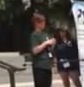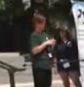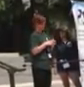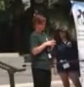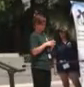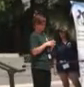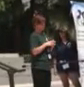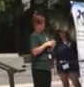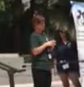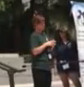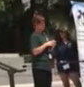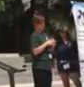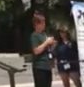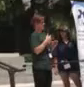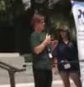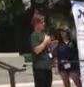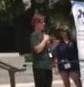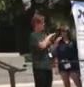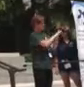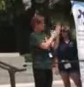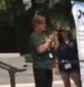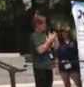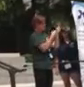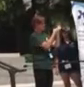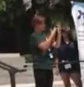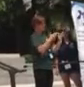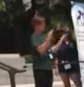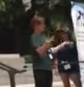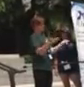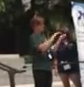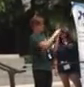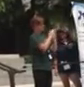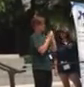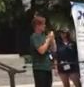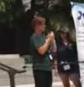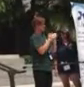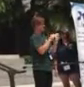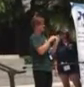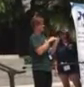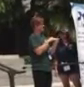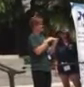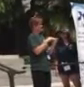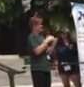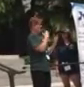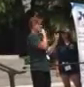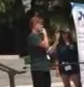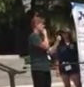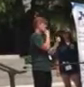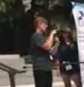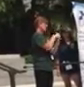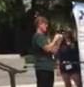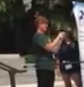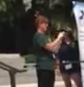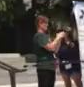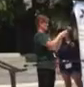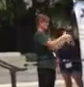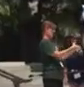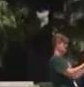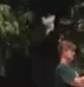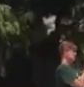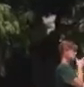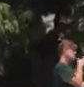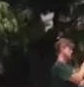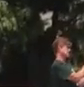I have become an advocate in the community, the community I care most about, the disability community.